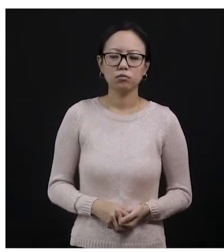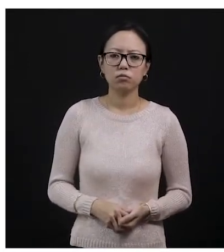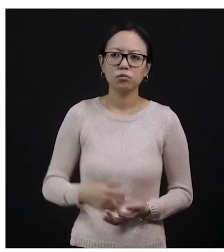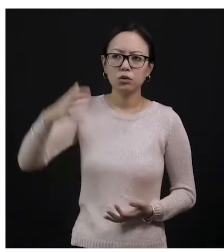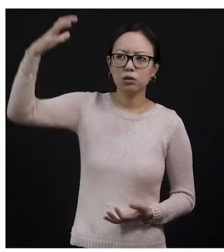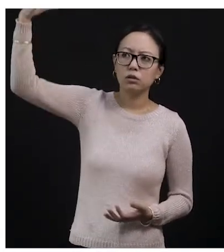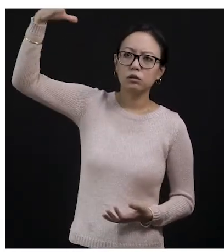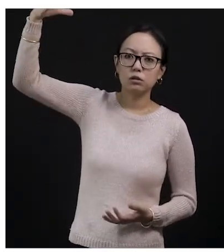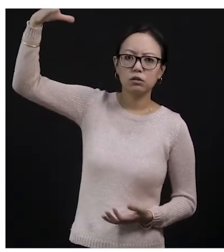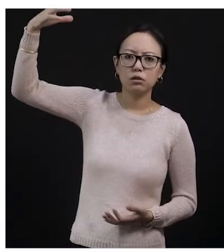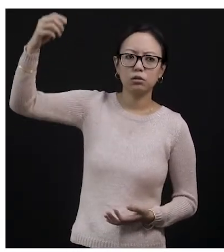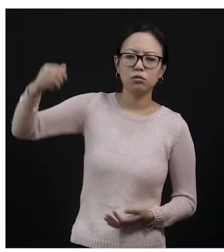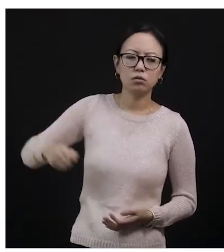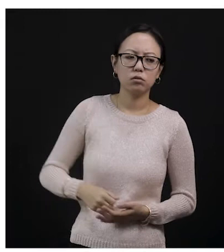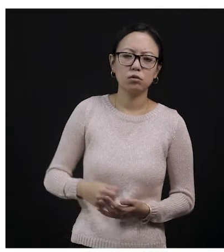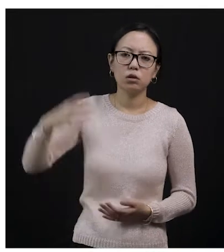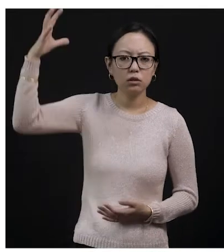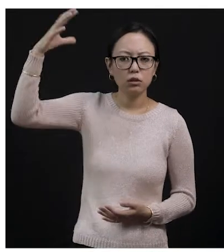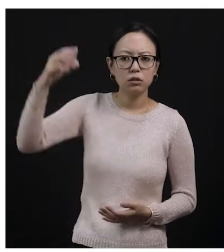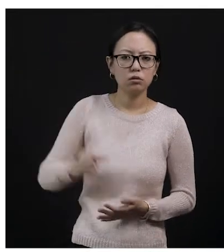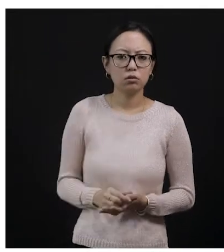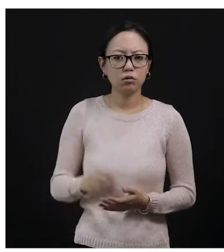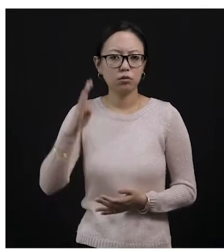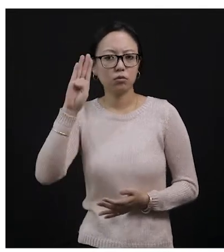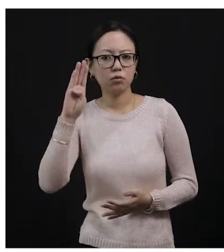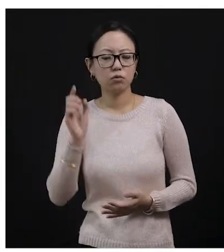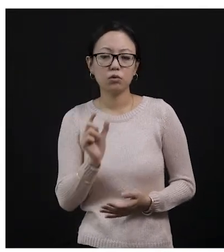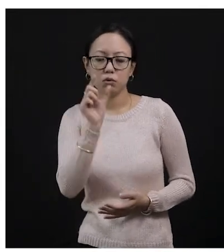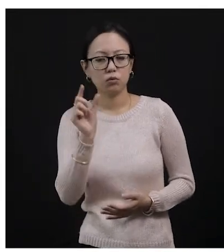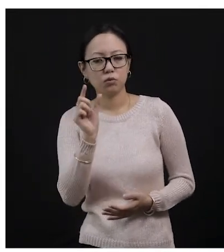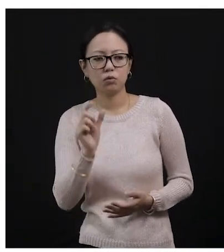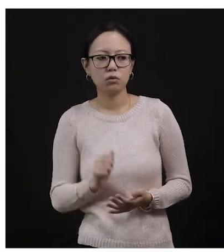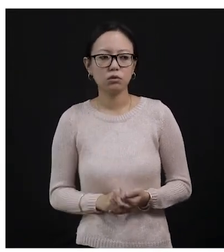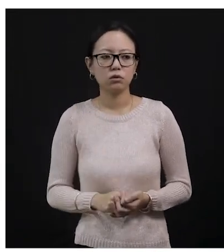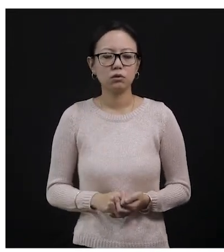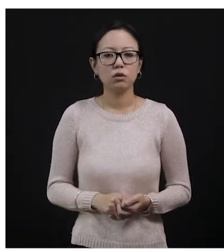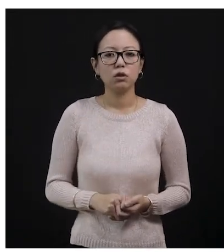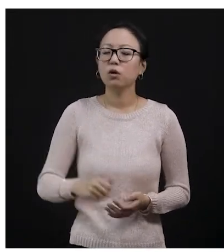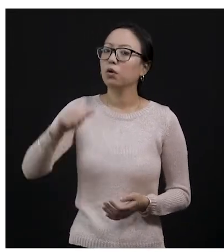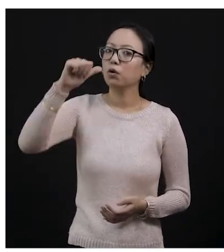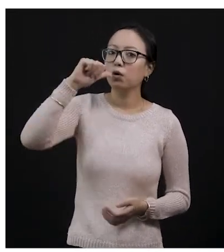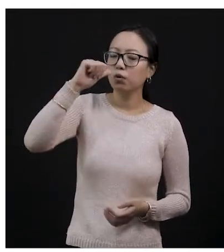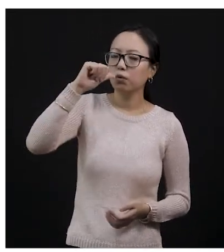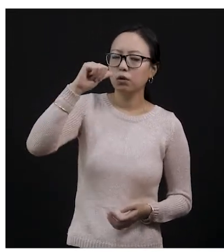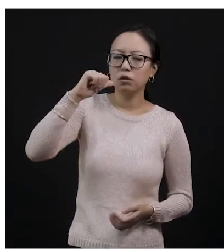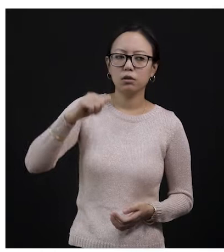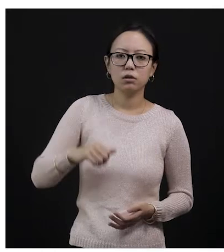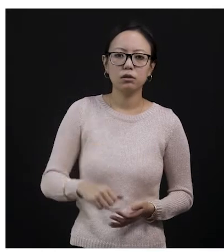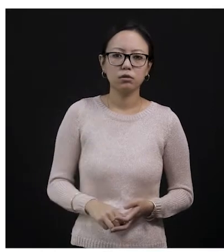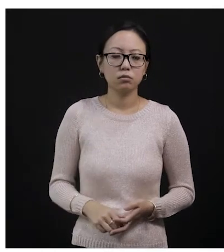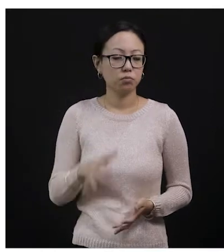green plants uses sunlight. What else? They use water,